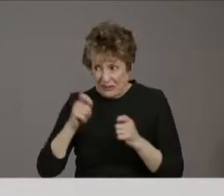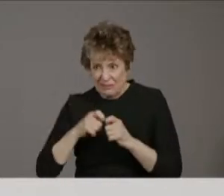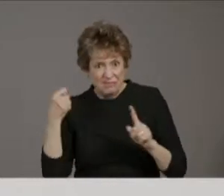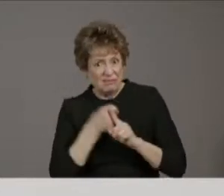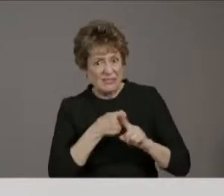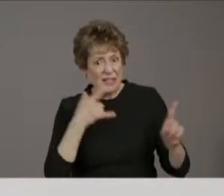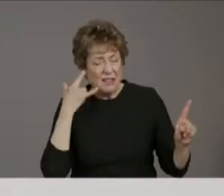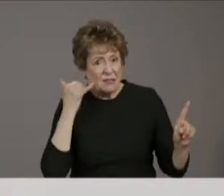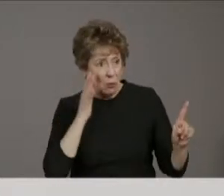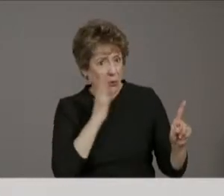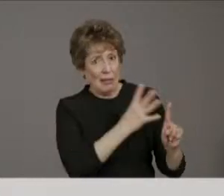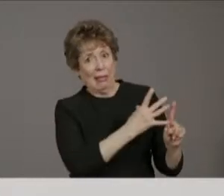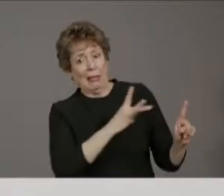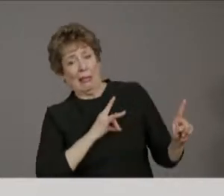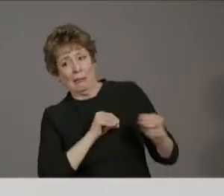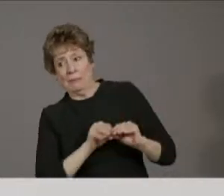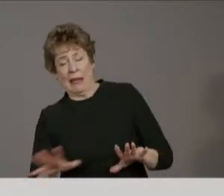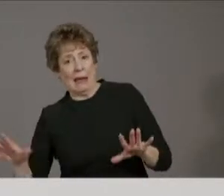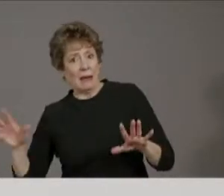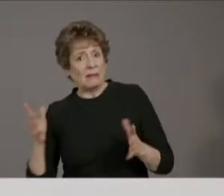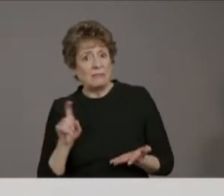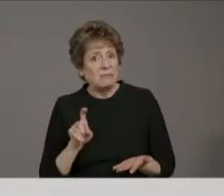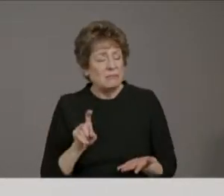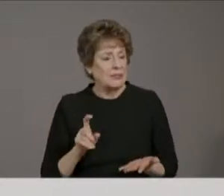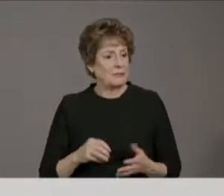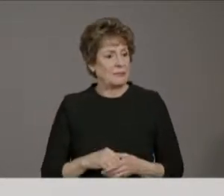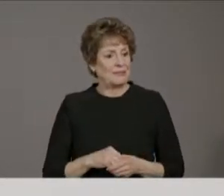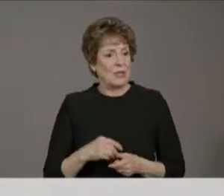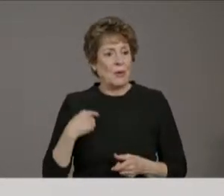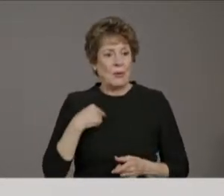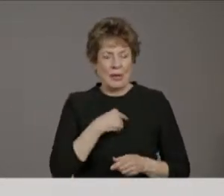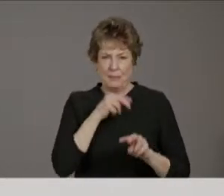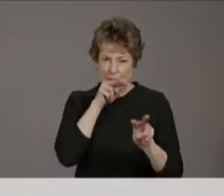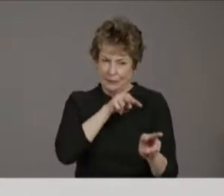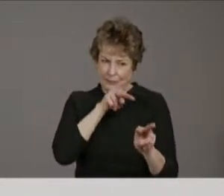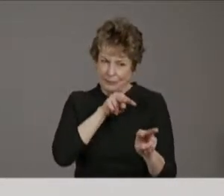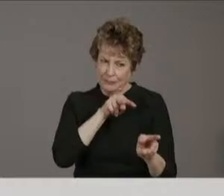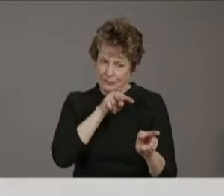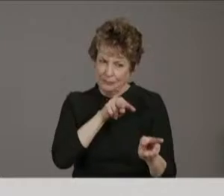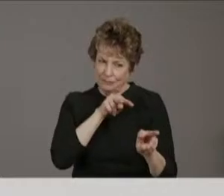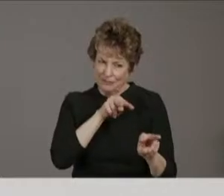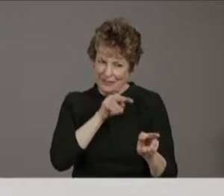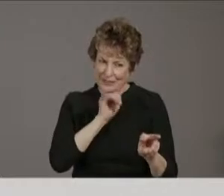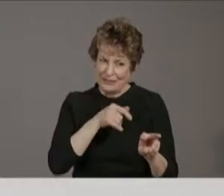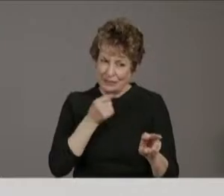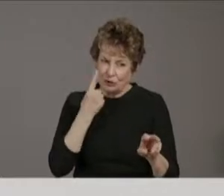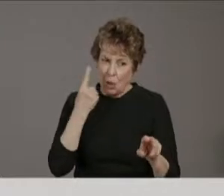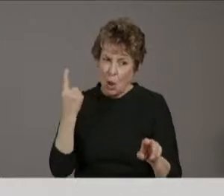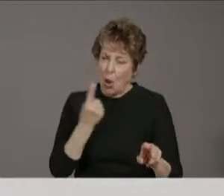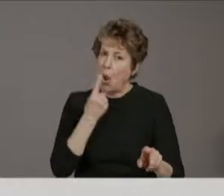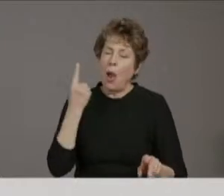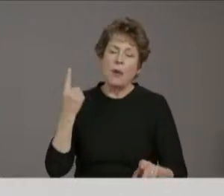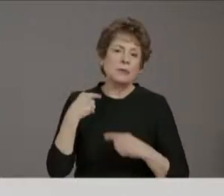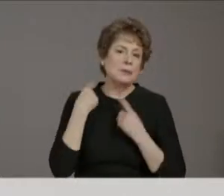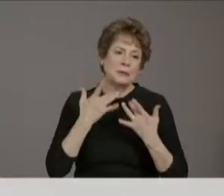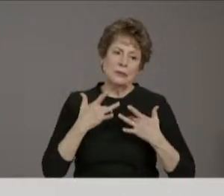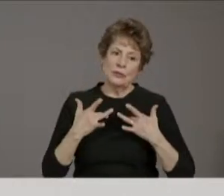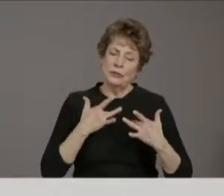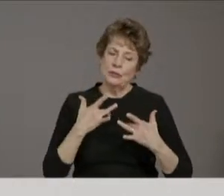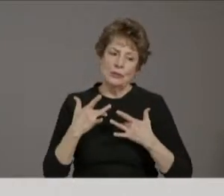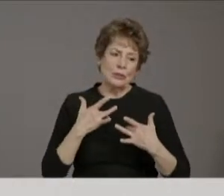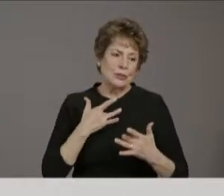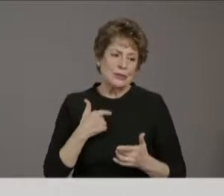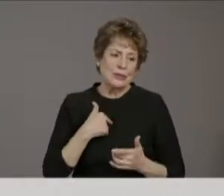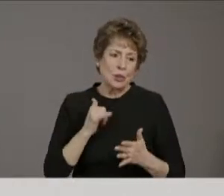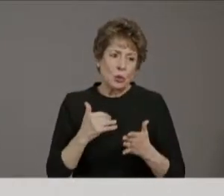with any virus, the variants are always worrisome from, is this going to be able to get around immunization? Is it